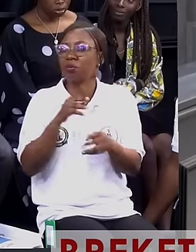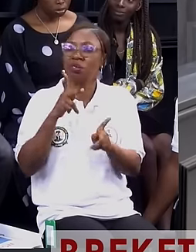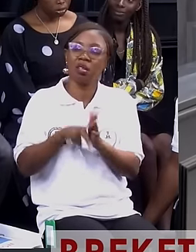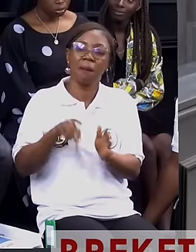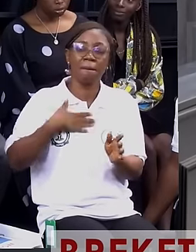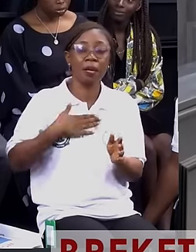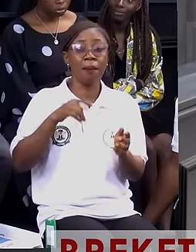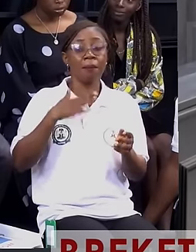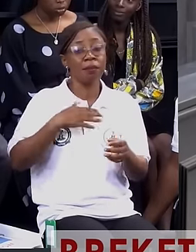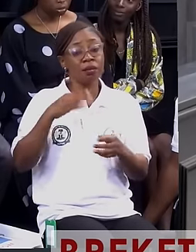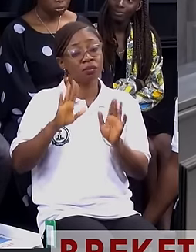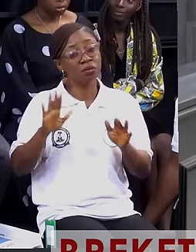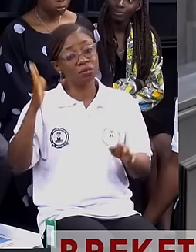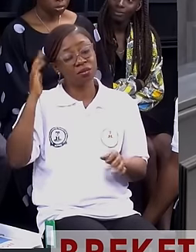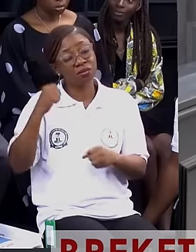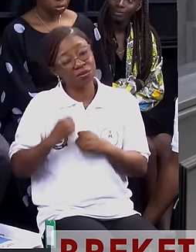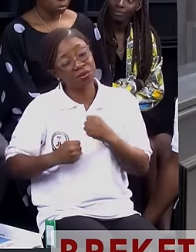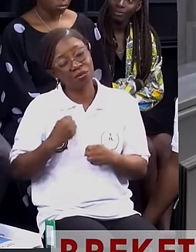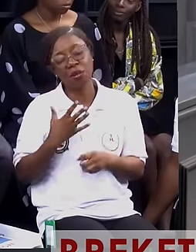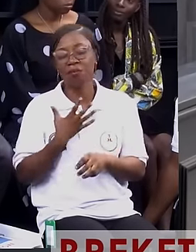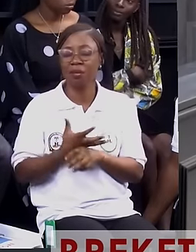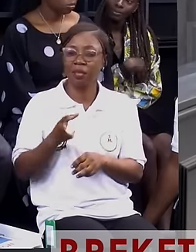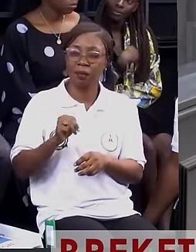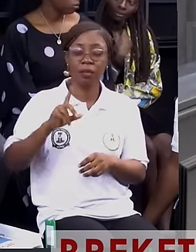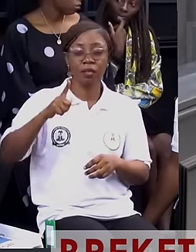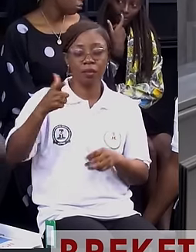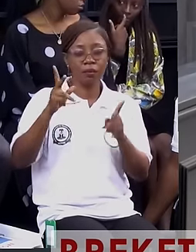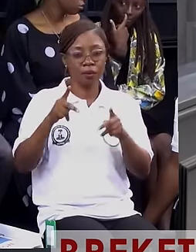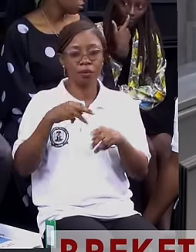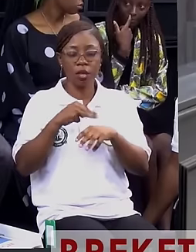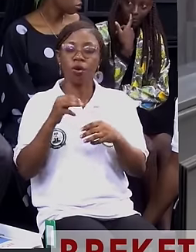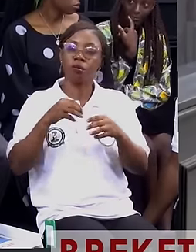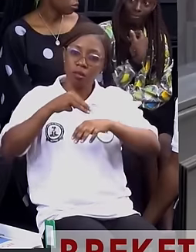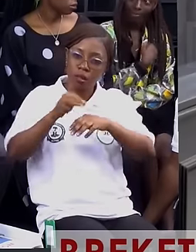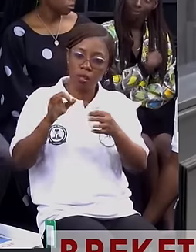children will suffer. I begged them. So later, the person said, I should send account number.